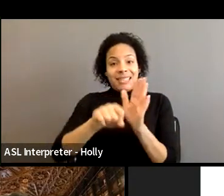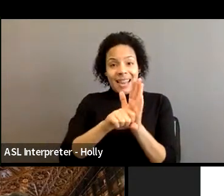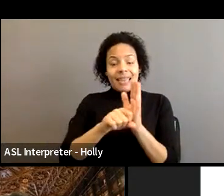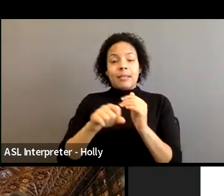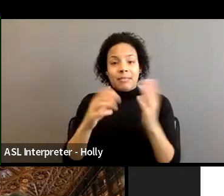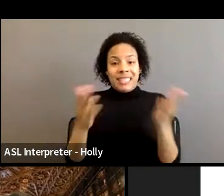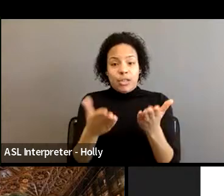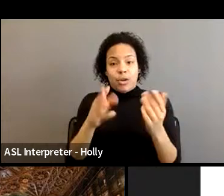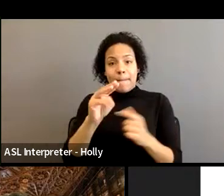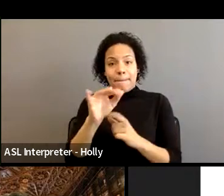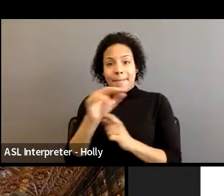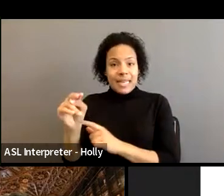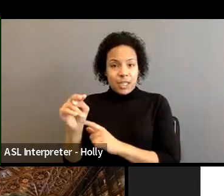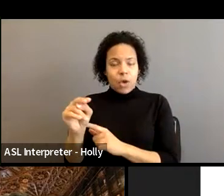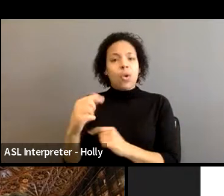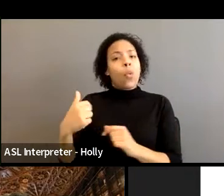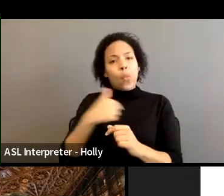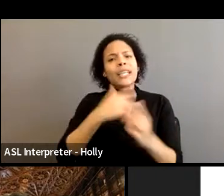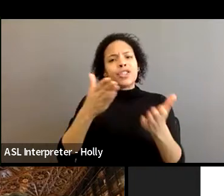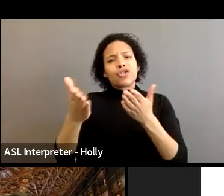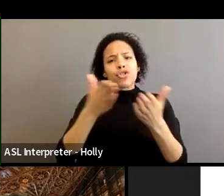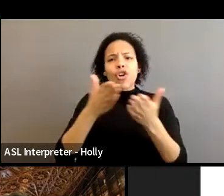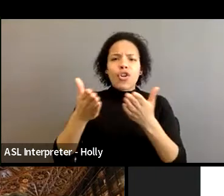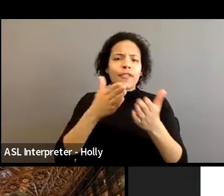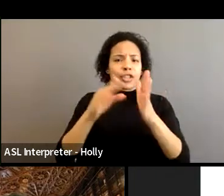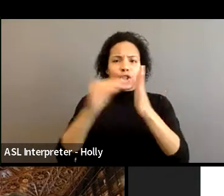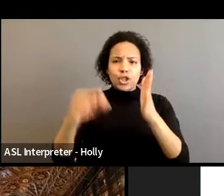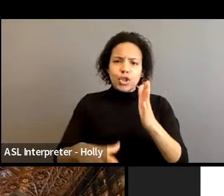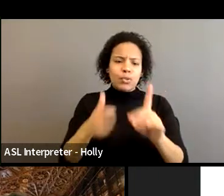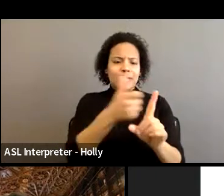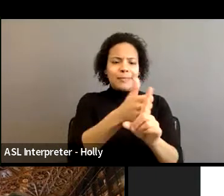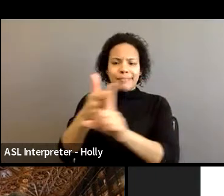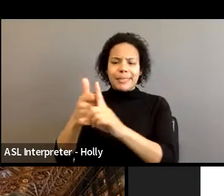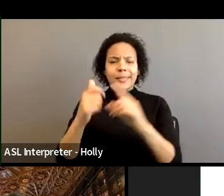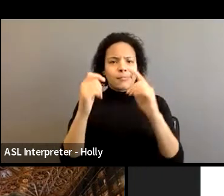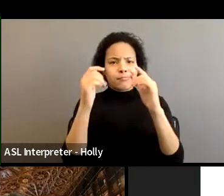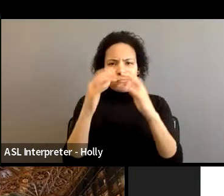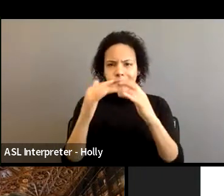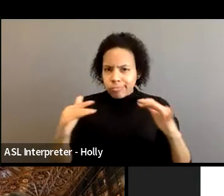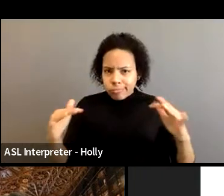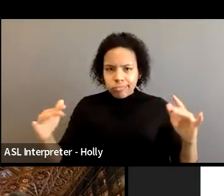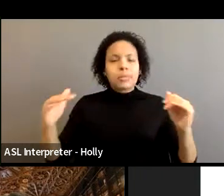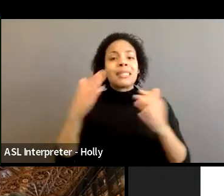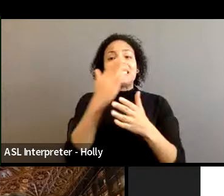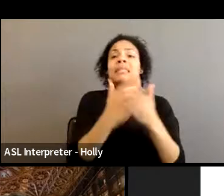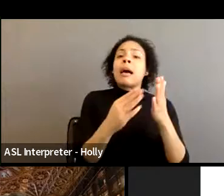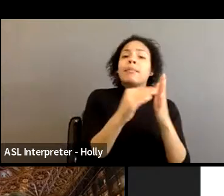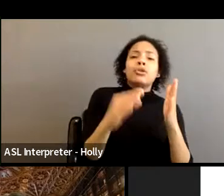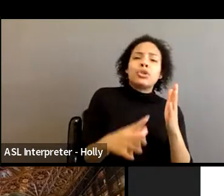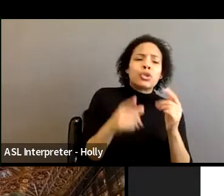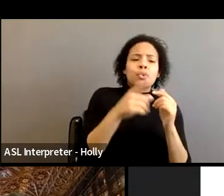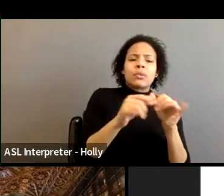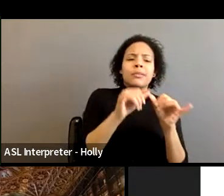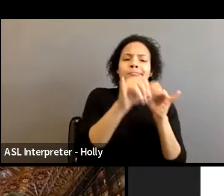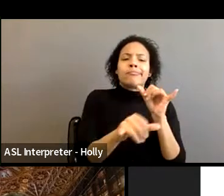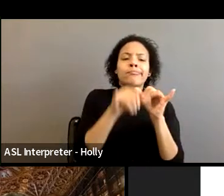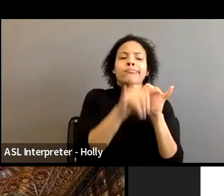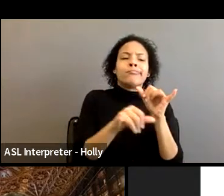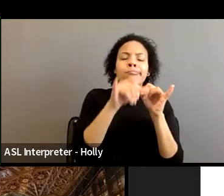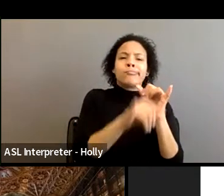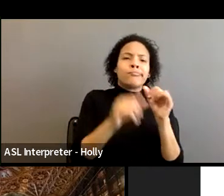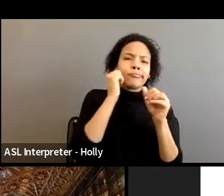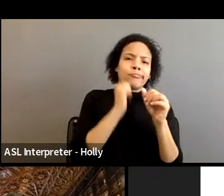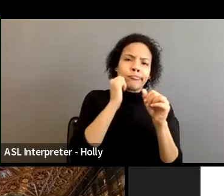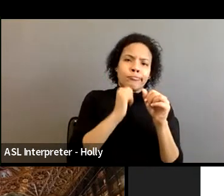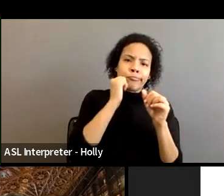our spaces. Some are there 24/7. And others are navigating their lives, you